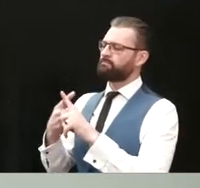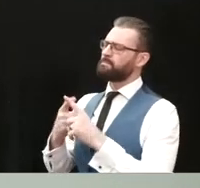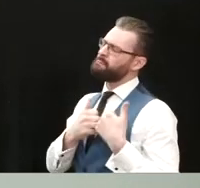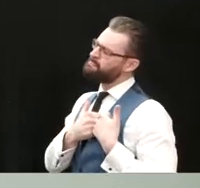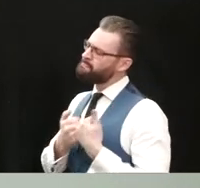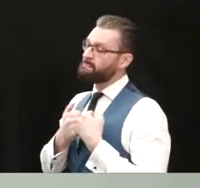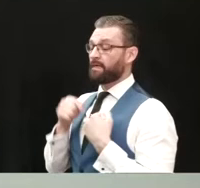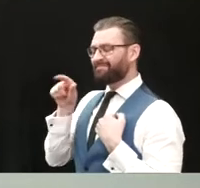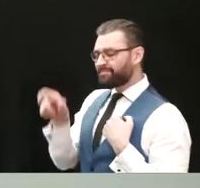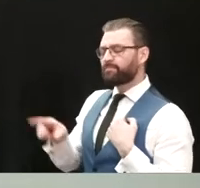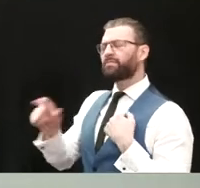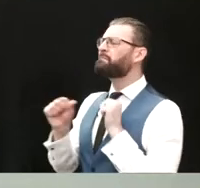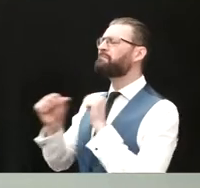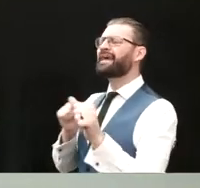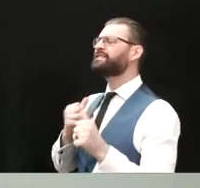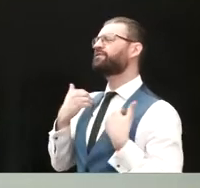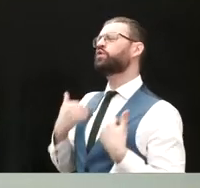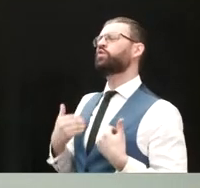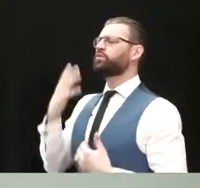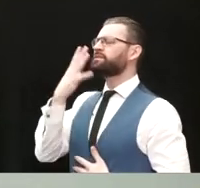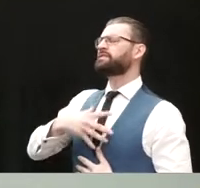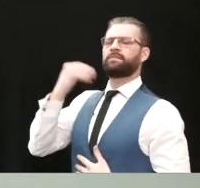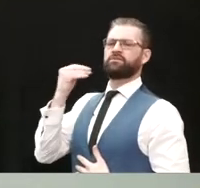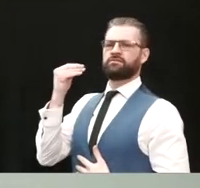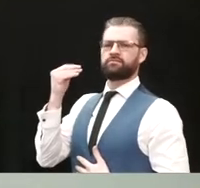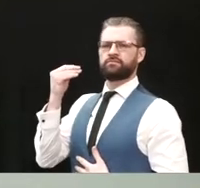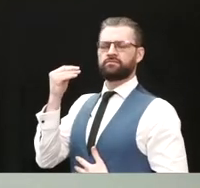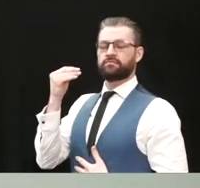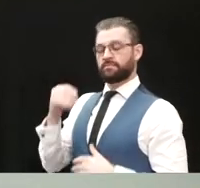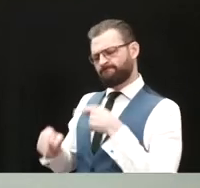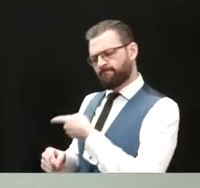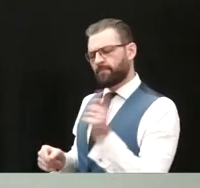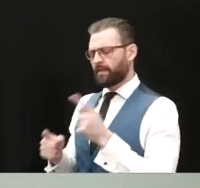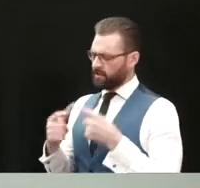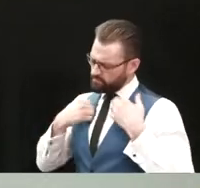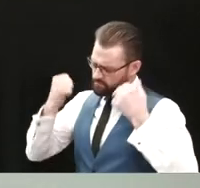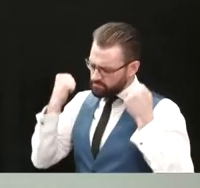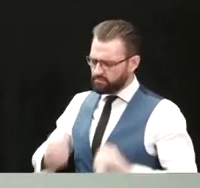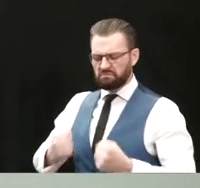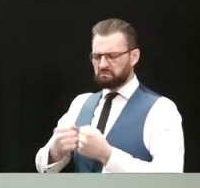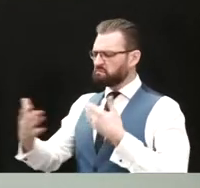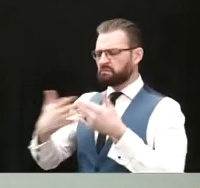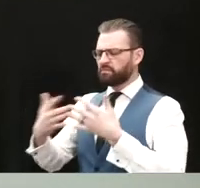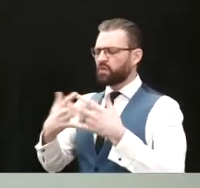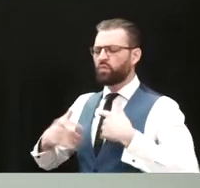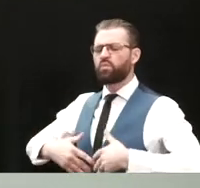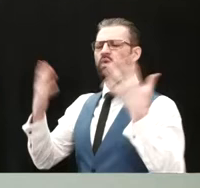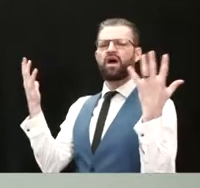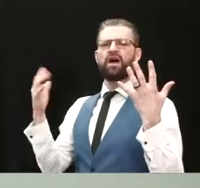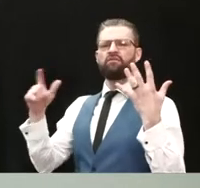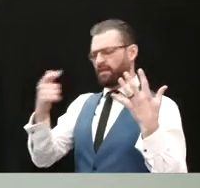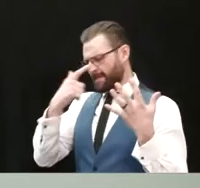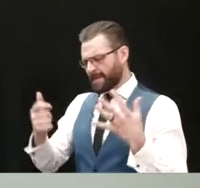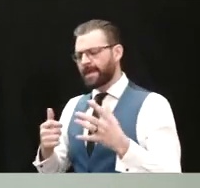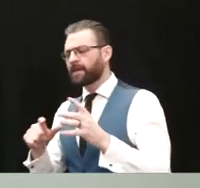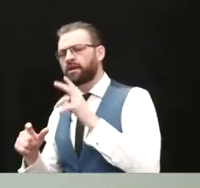the very best of the human spirit. And they are determined, whatever it takes, to give a